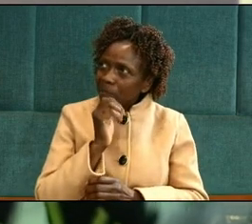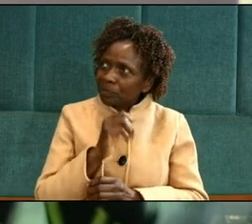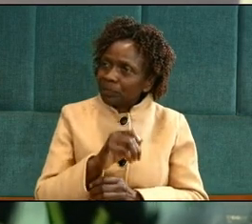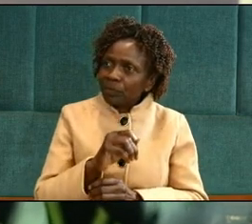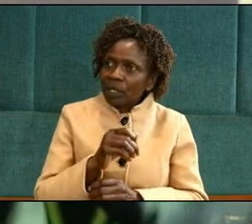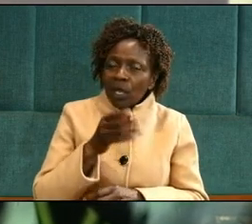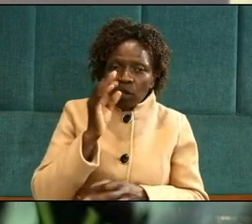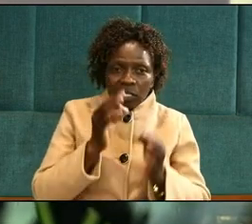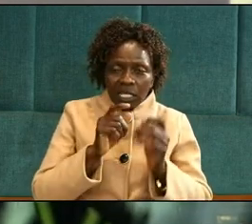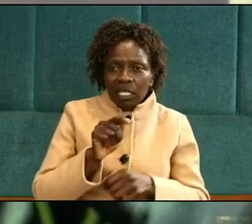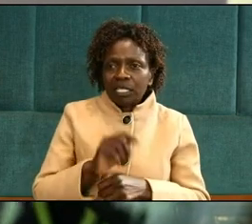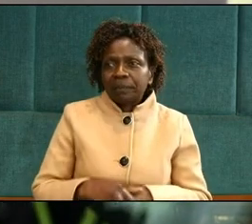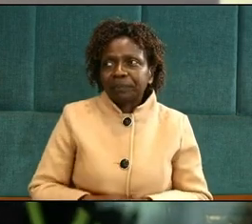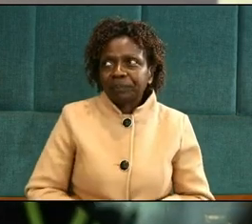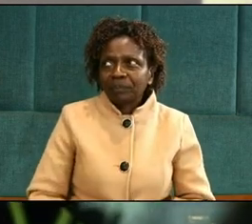God will judge you.